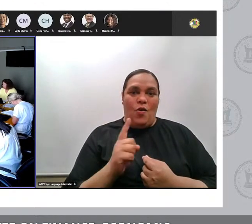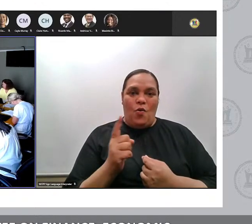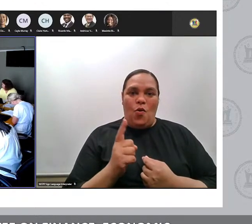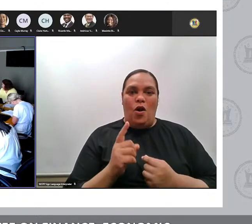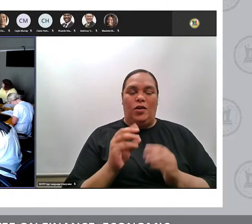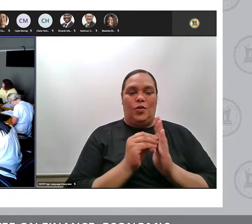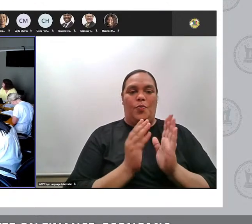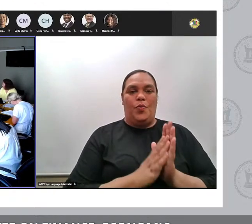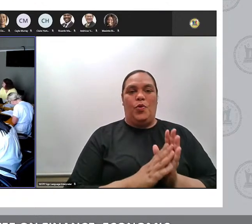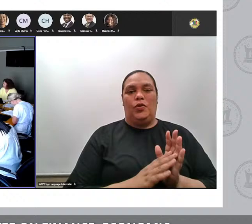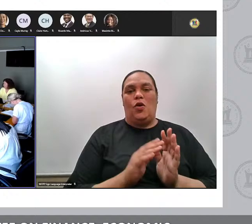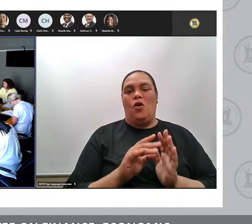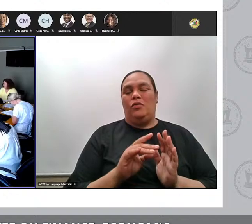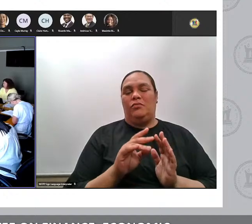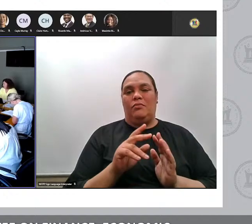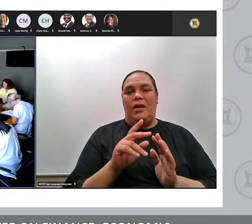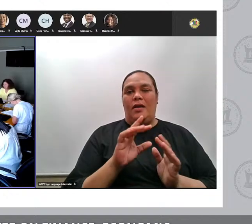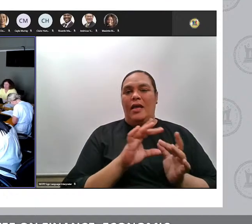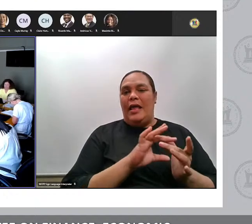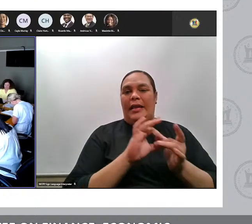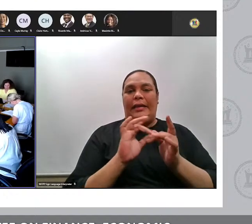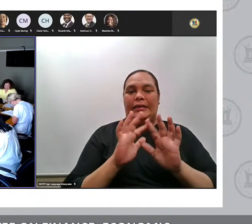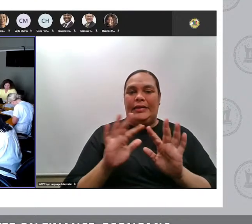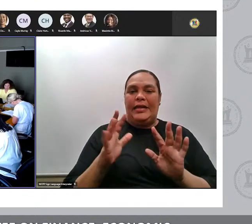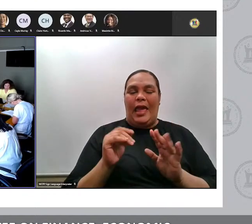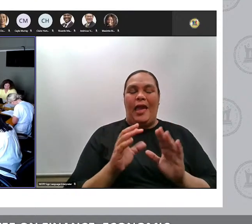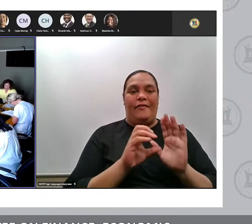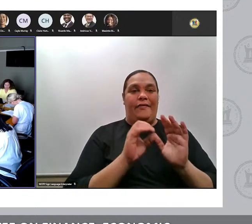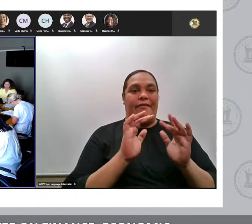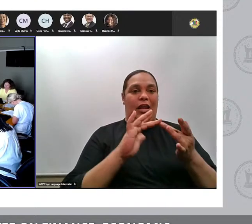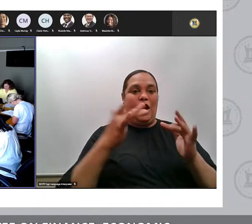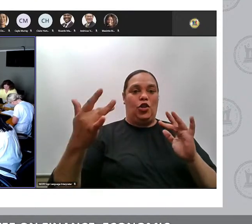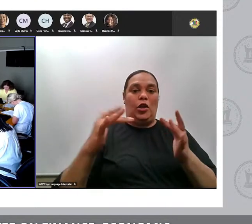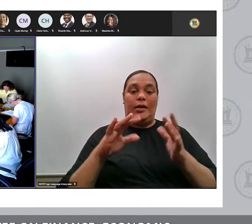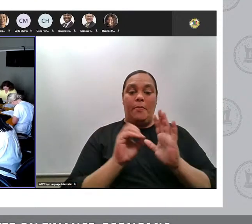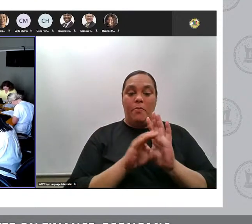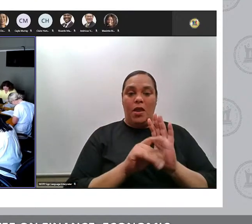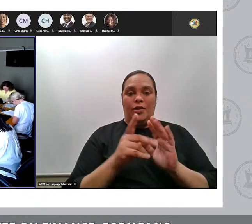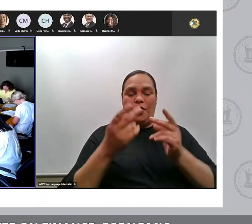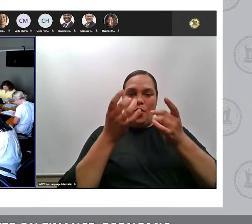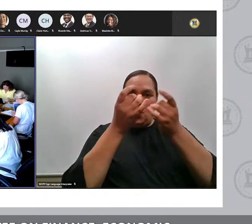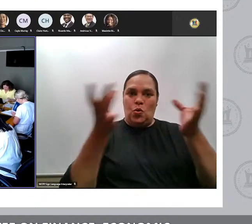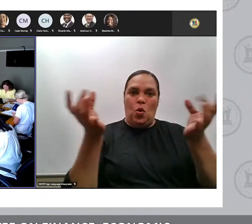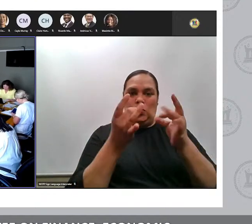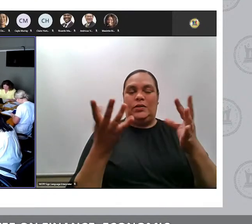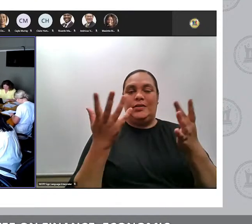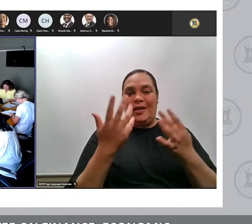on LinkedIn. So there is electronic media that puts out this notice.